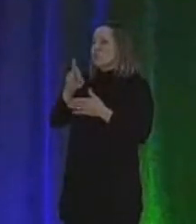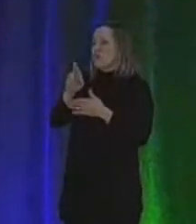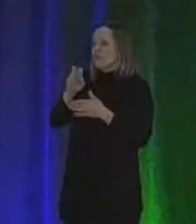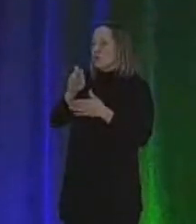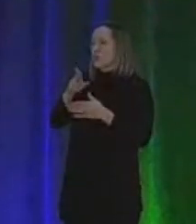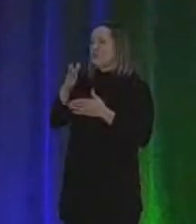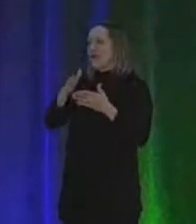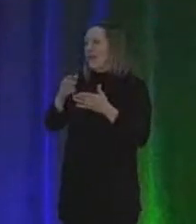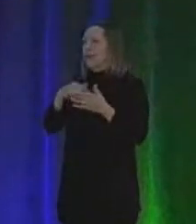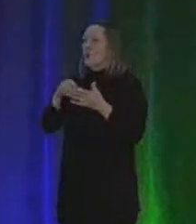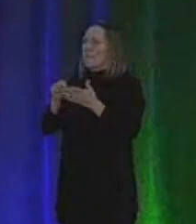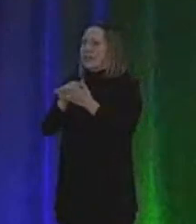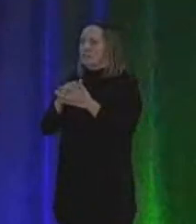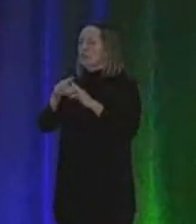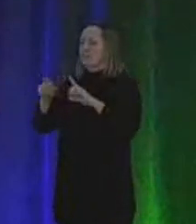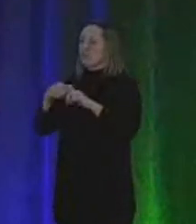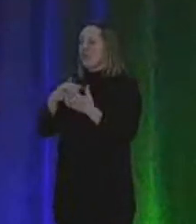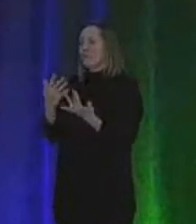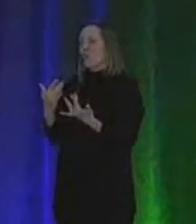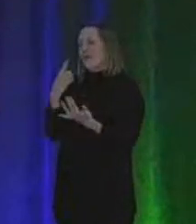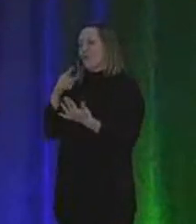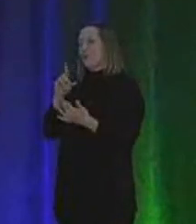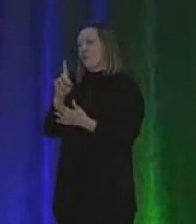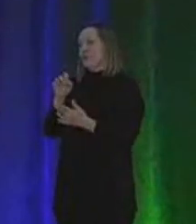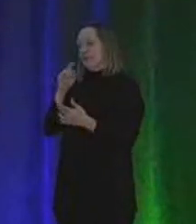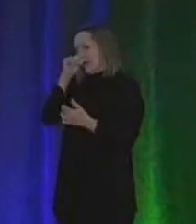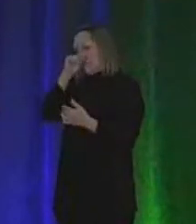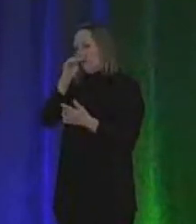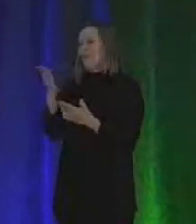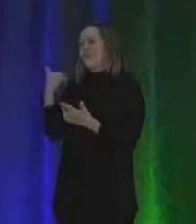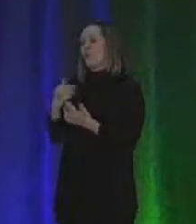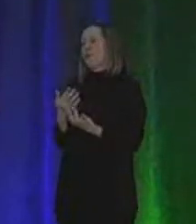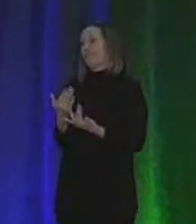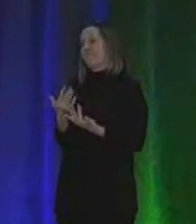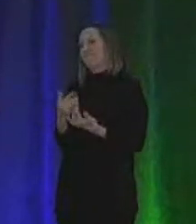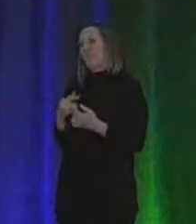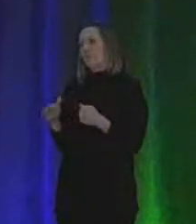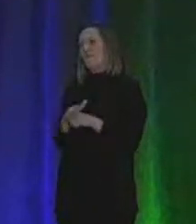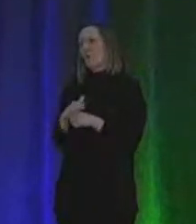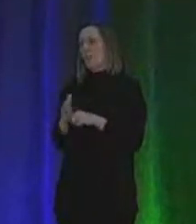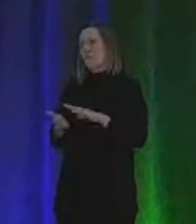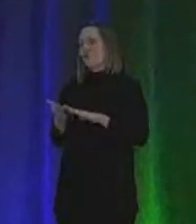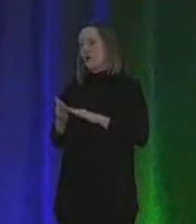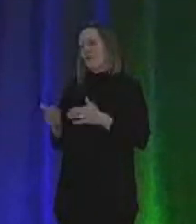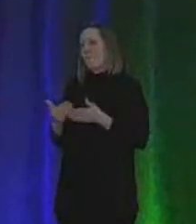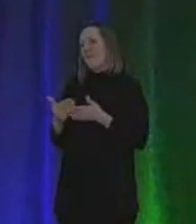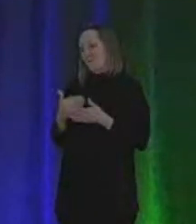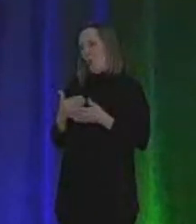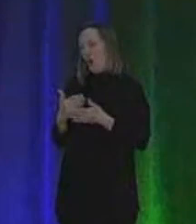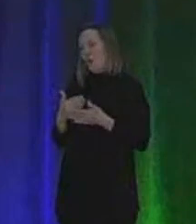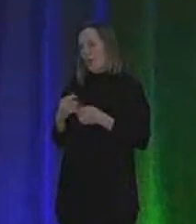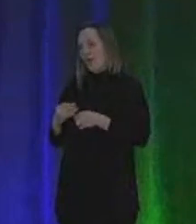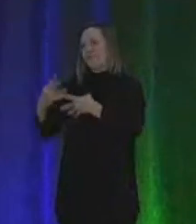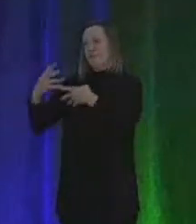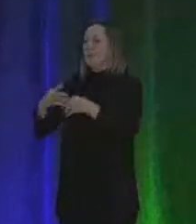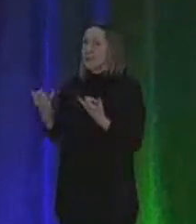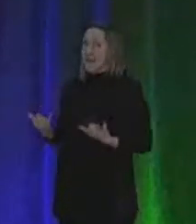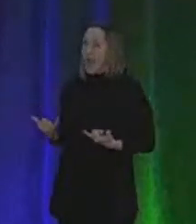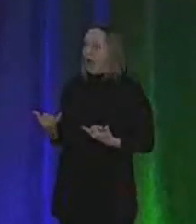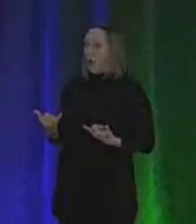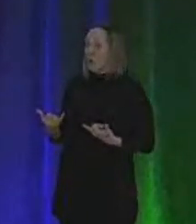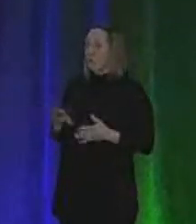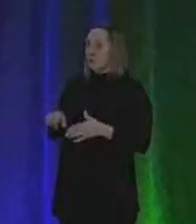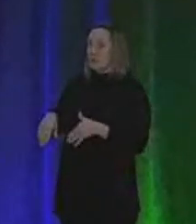land, you kind of have to wait for these data fetching methods to fully run before any components on your page render. But now you can